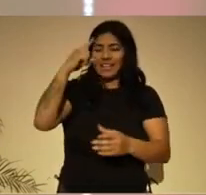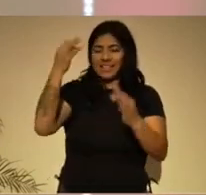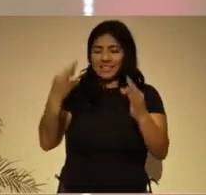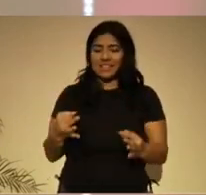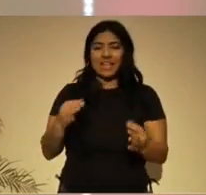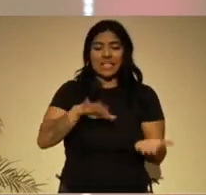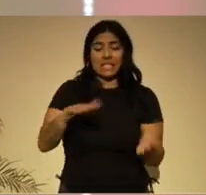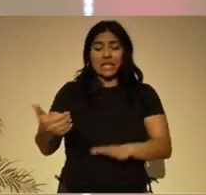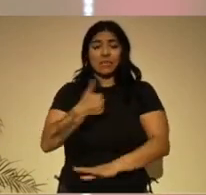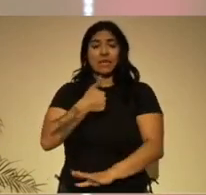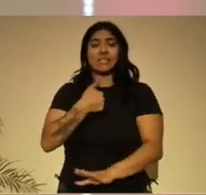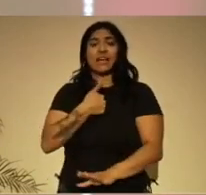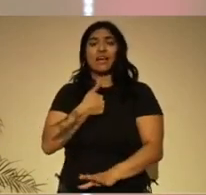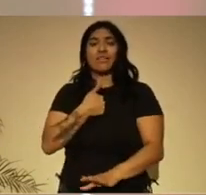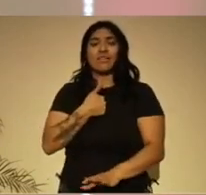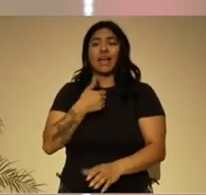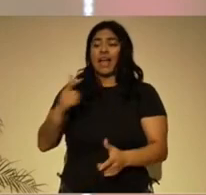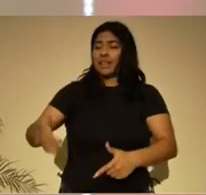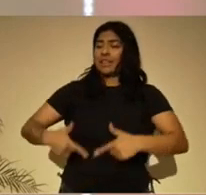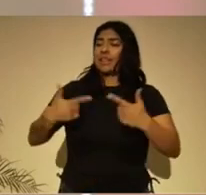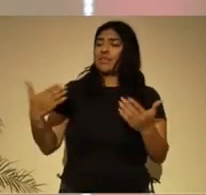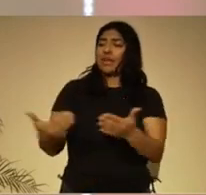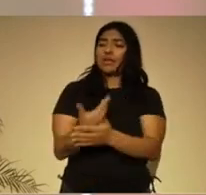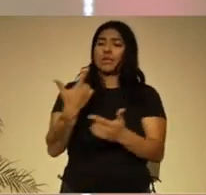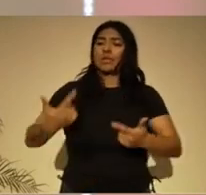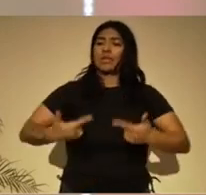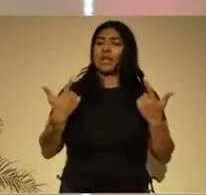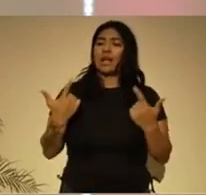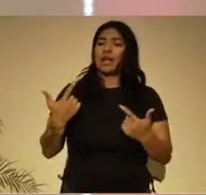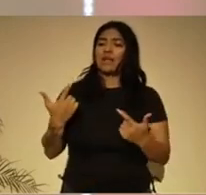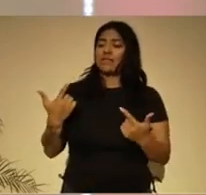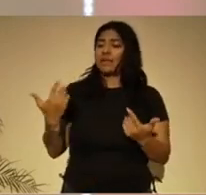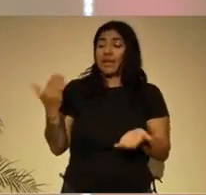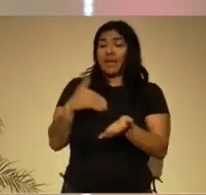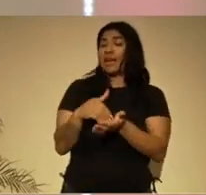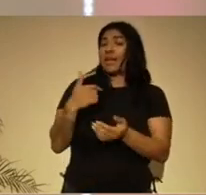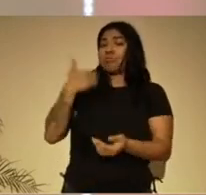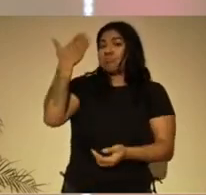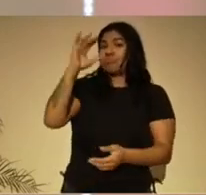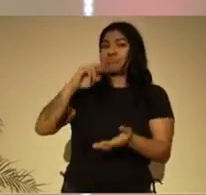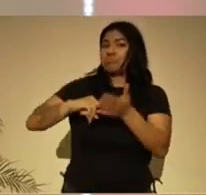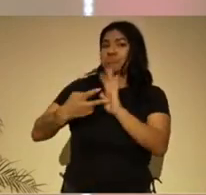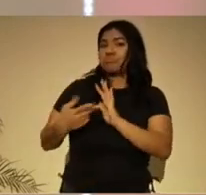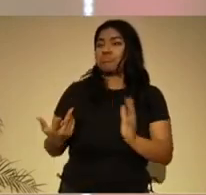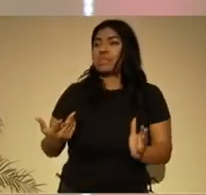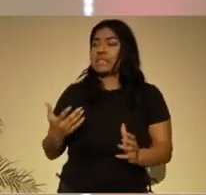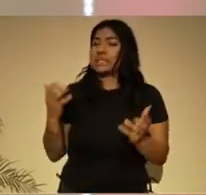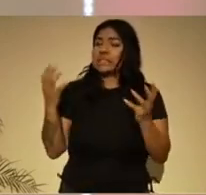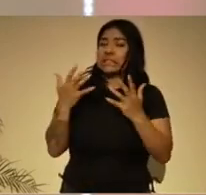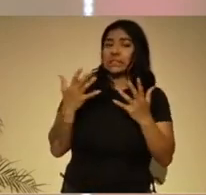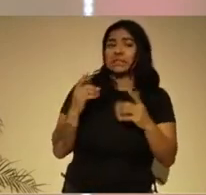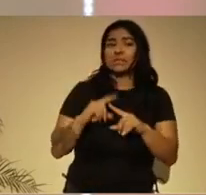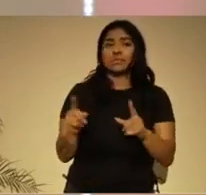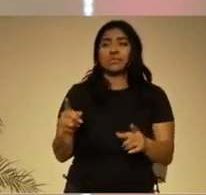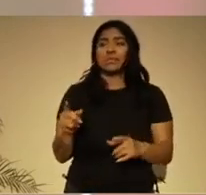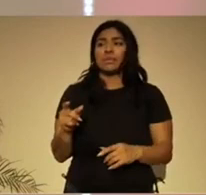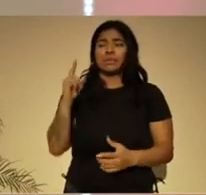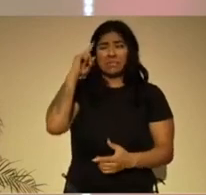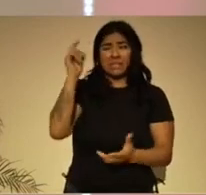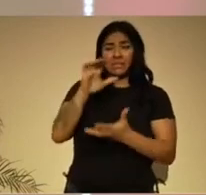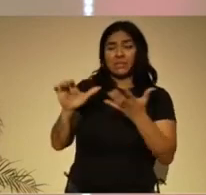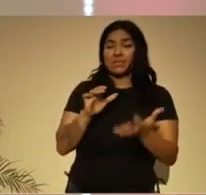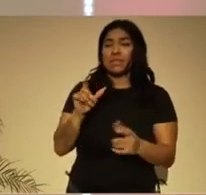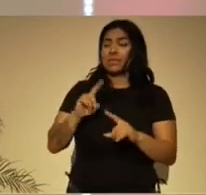self and say, I'm about to live a new life all over again. I don't know what it means. That may be a little bit scary. That may be a little bit